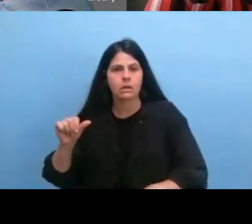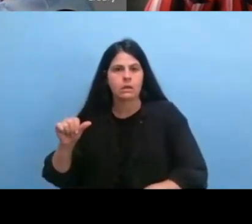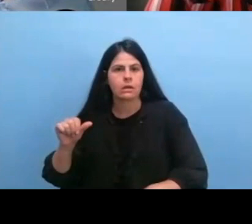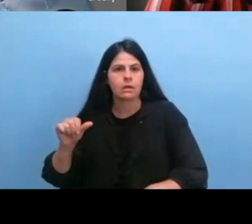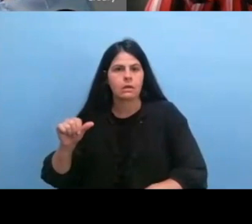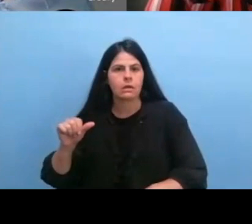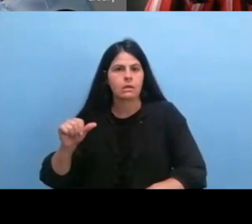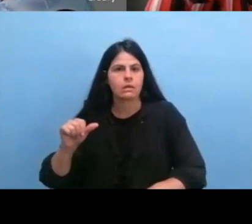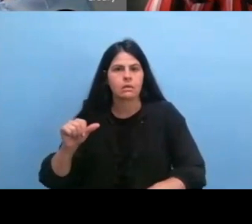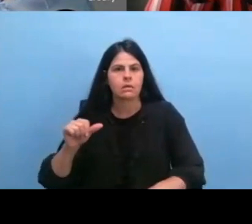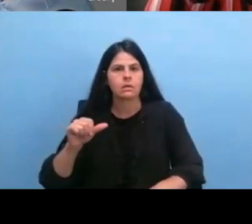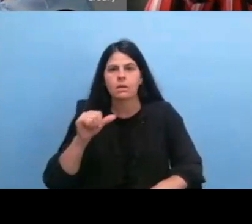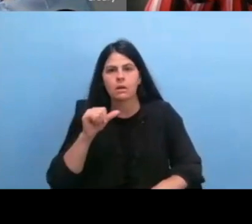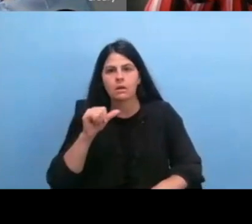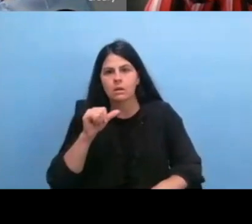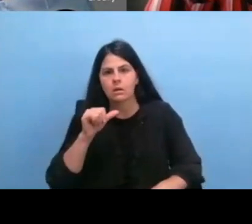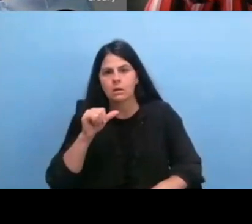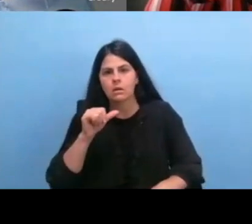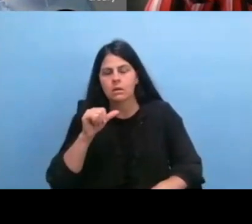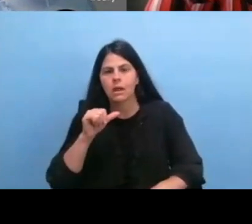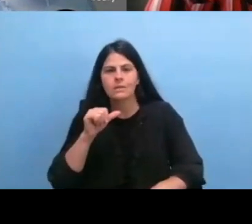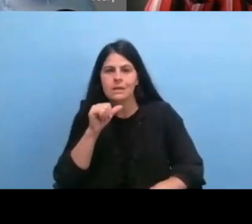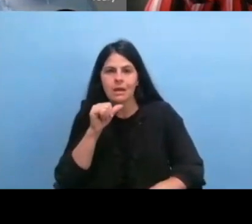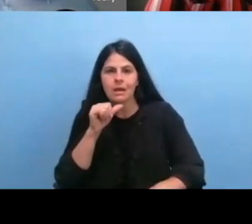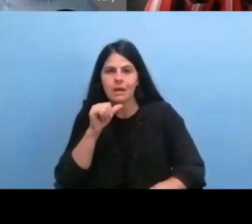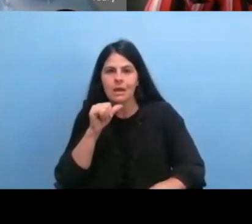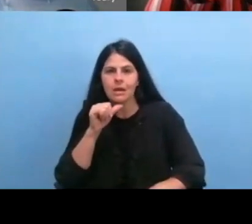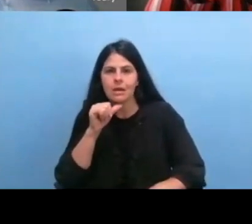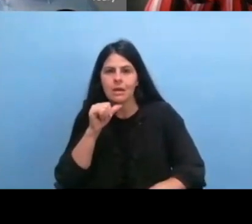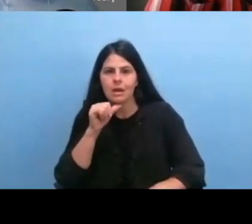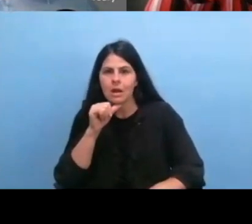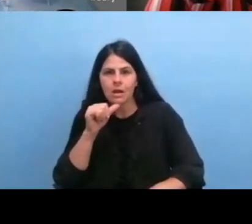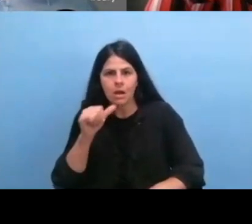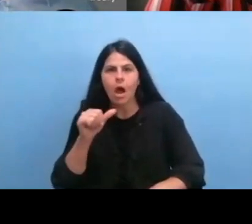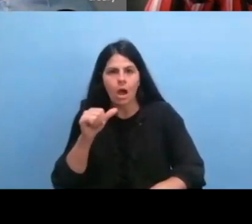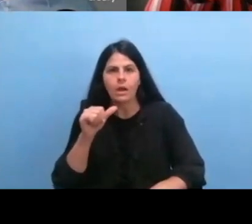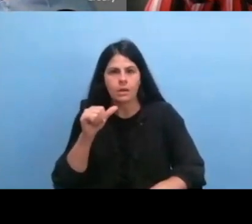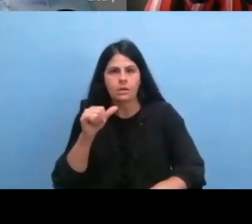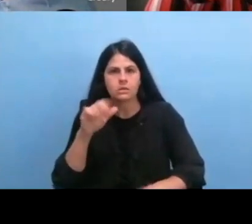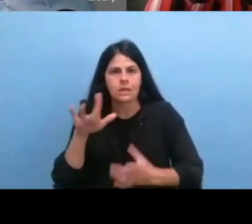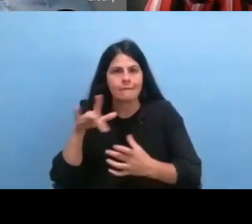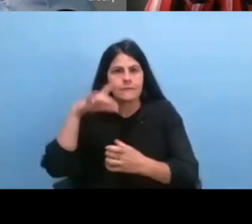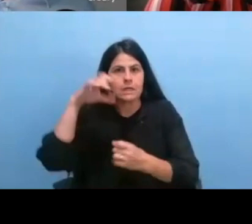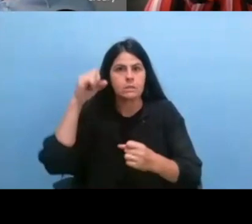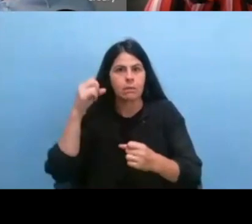it's not a non-invisible disability. I think with invisible disabilities, it maybe gets a little bit